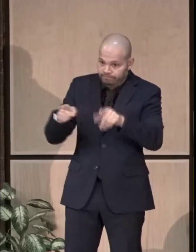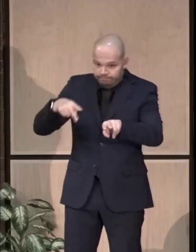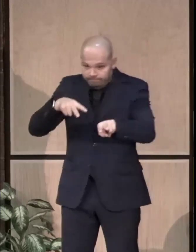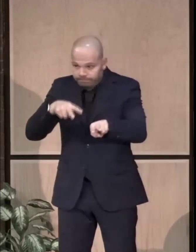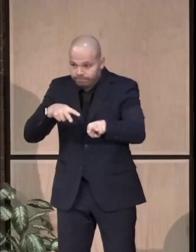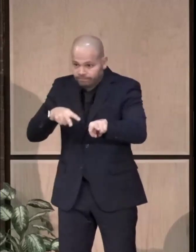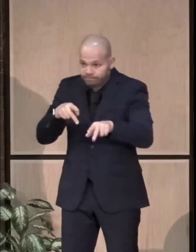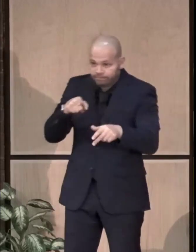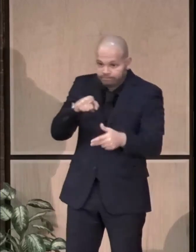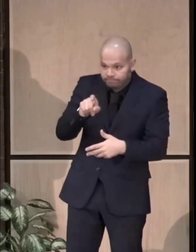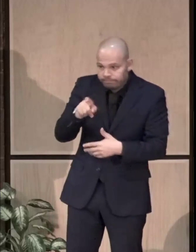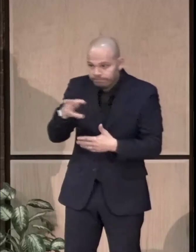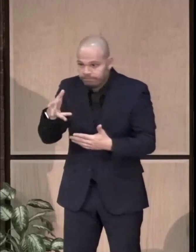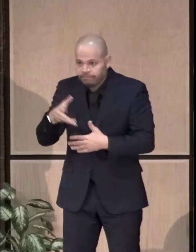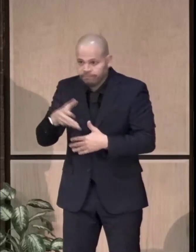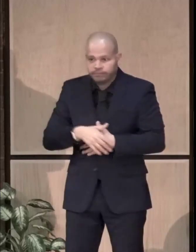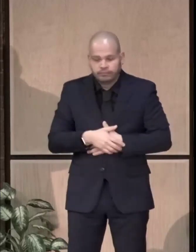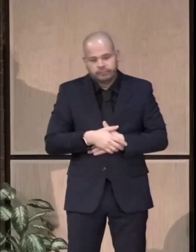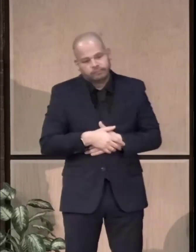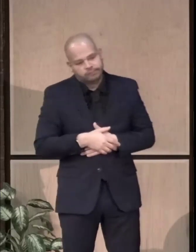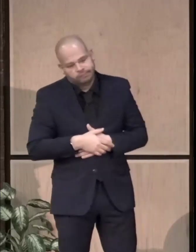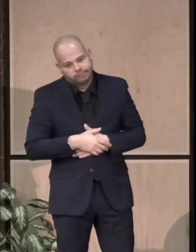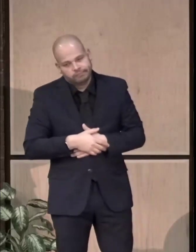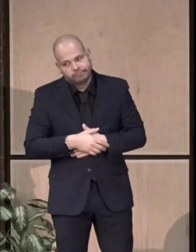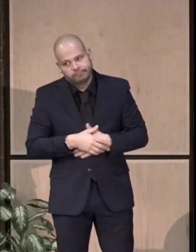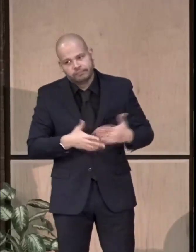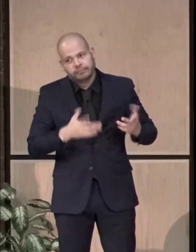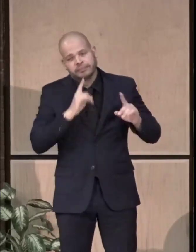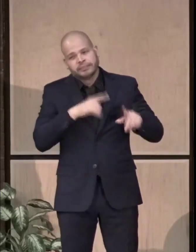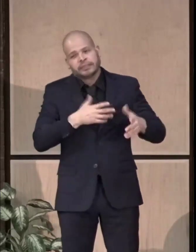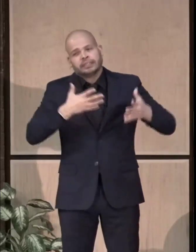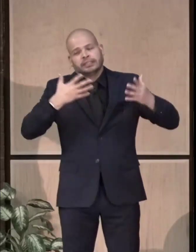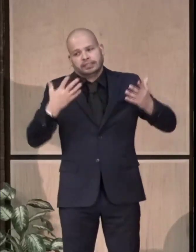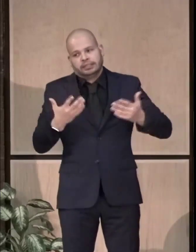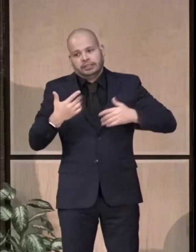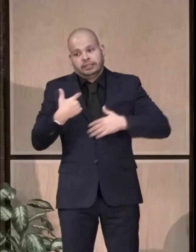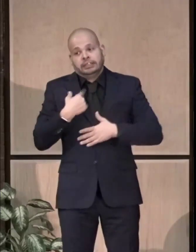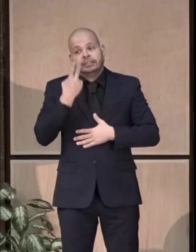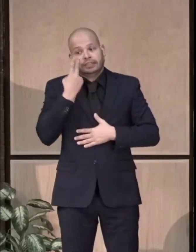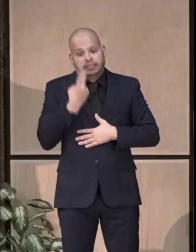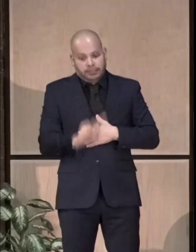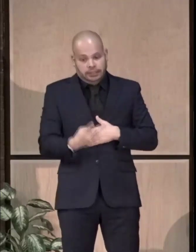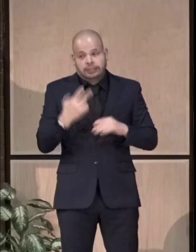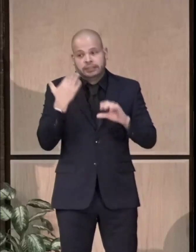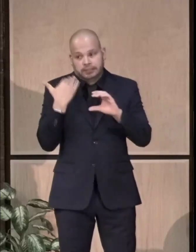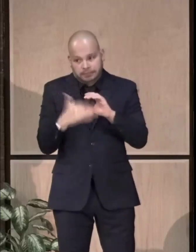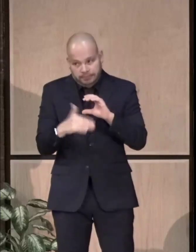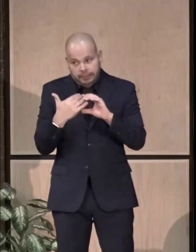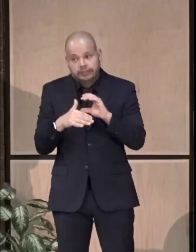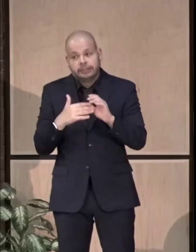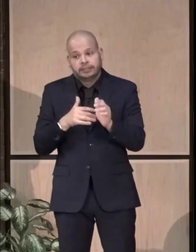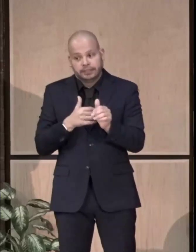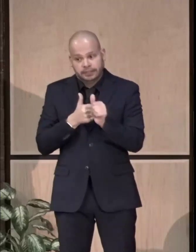I received the I saw the follow-on emails, so that was the kind of